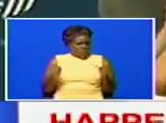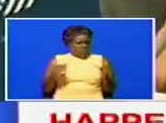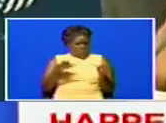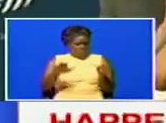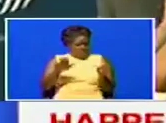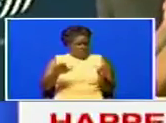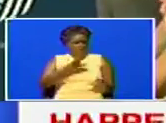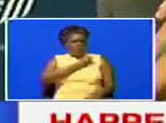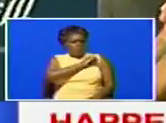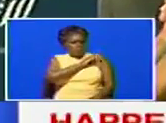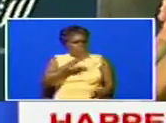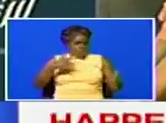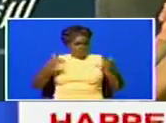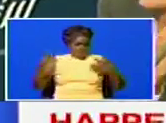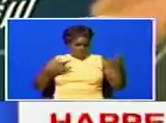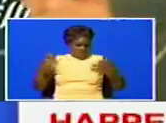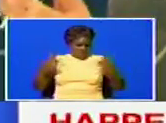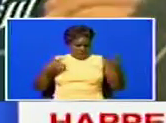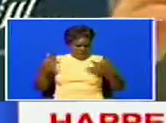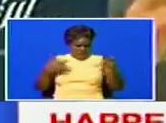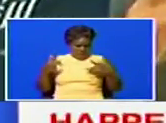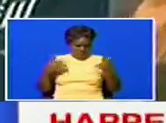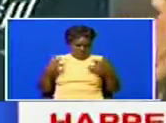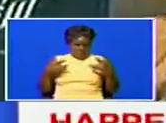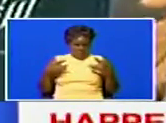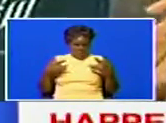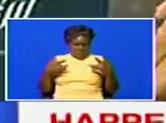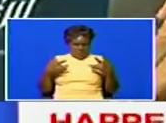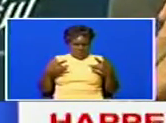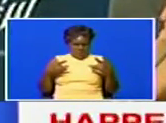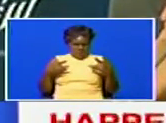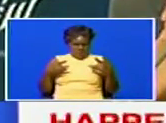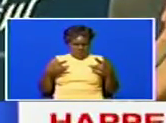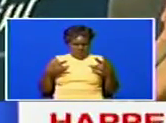his concerns that he expressed and were expressed publicly yesterday.